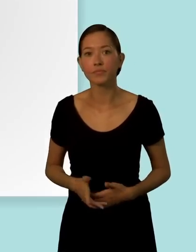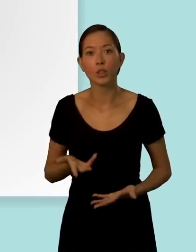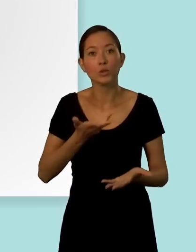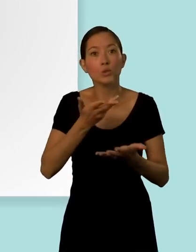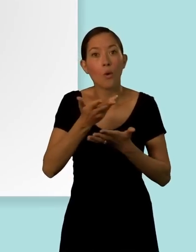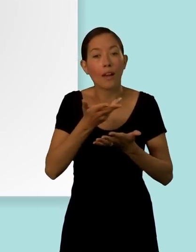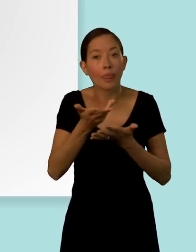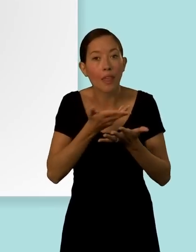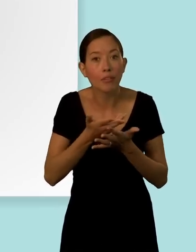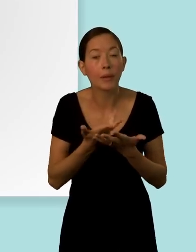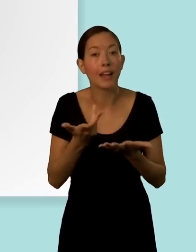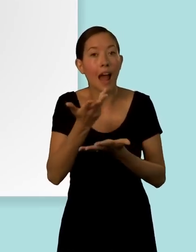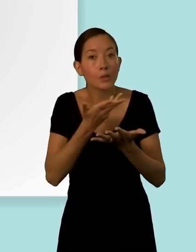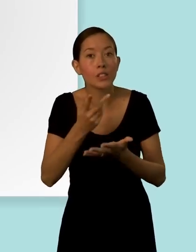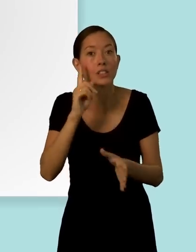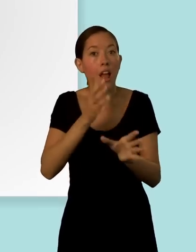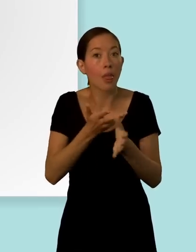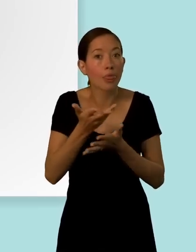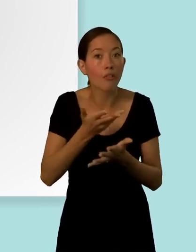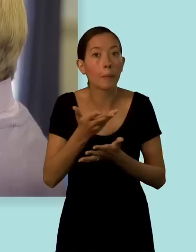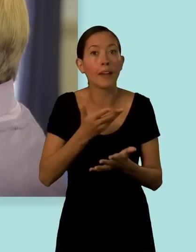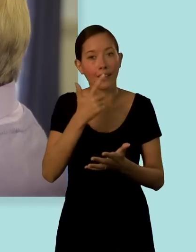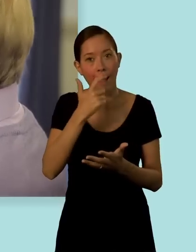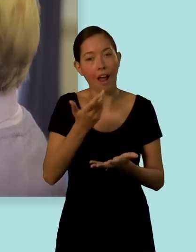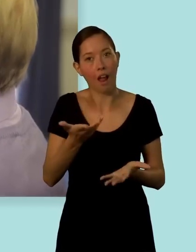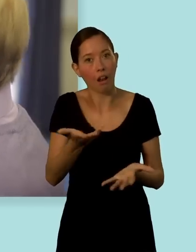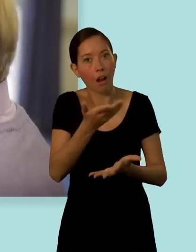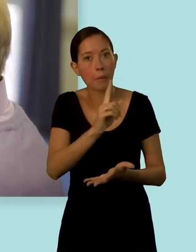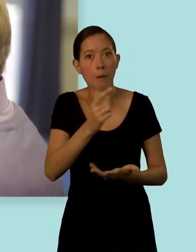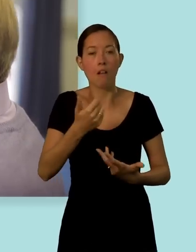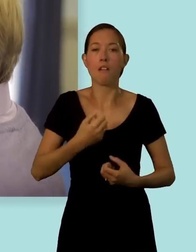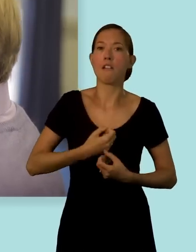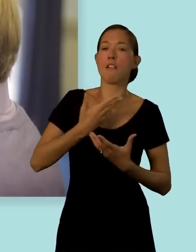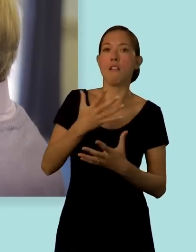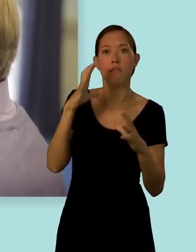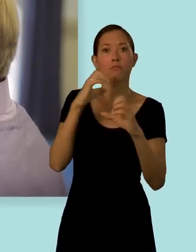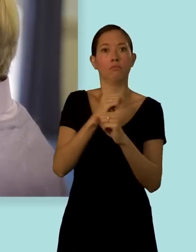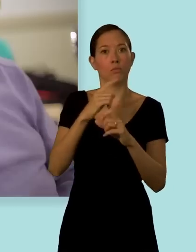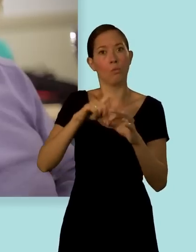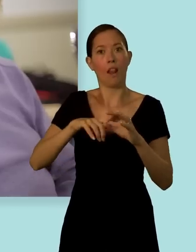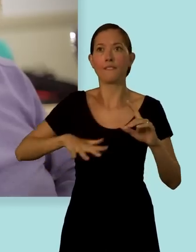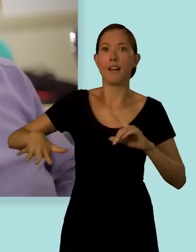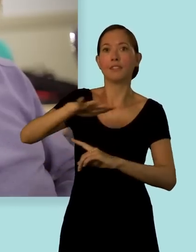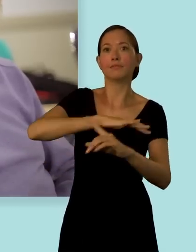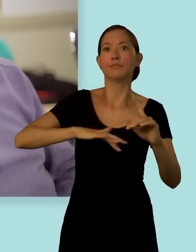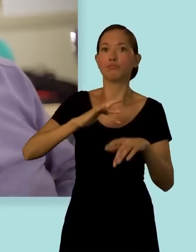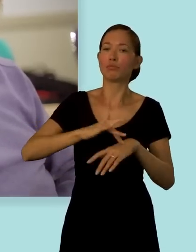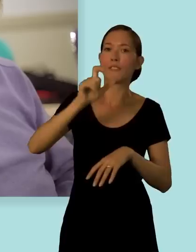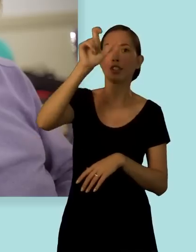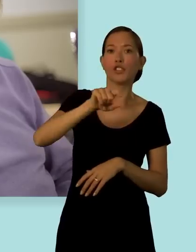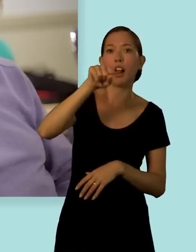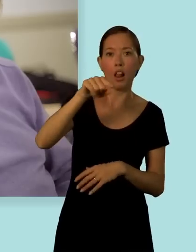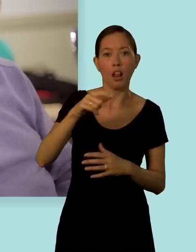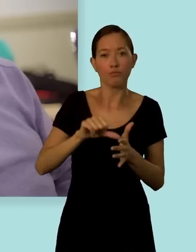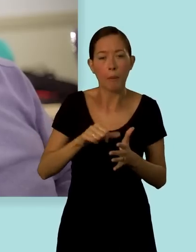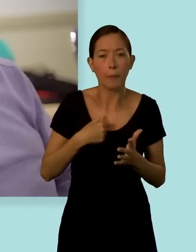Talking therapies such as counselling or psychotherapy give people a chance to speak in confidence to a qualified professional about